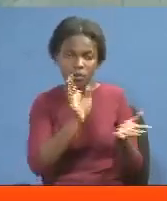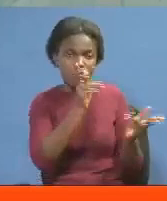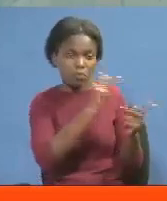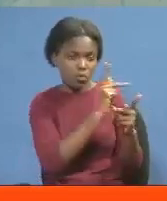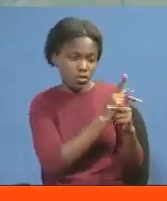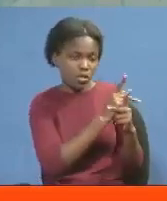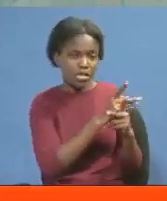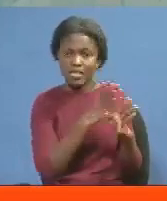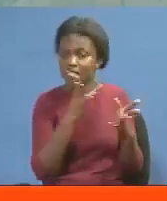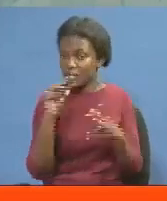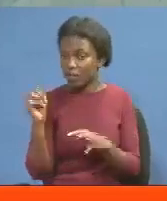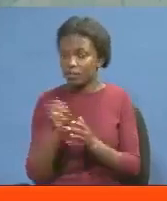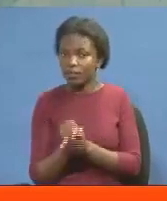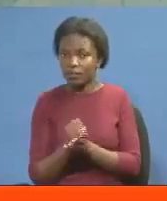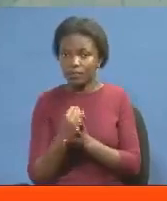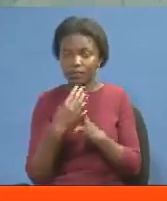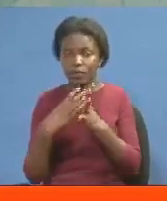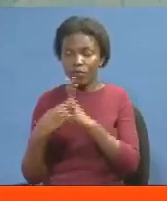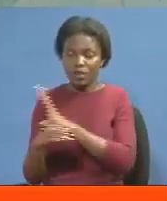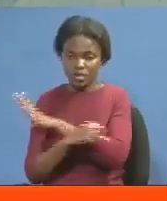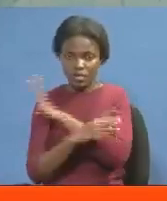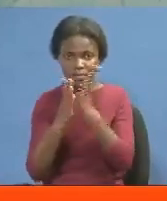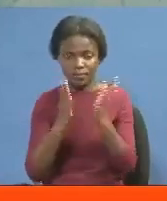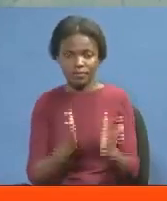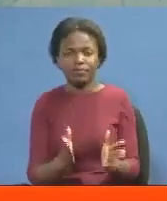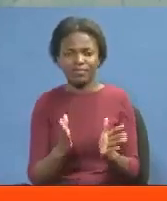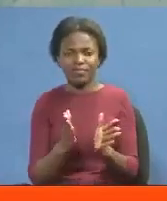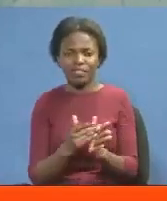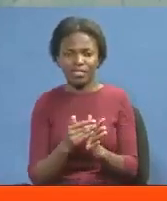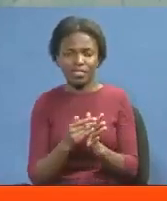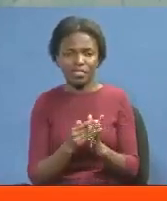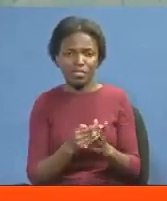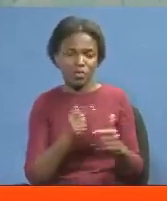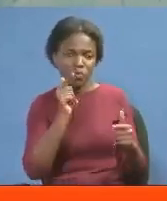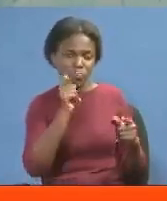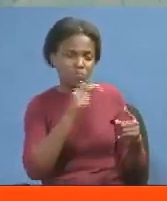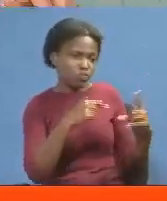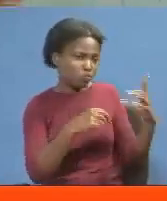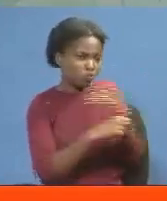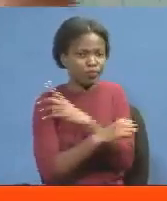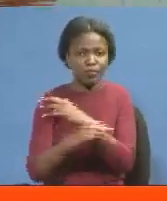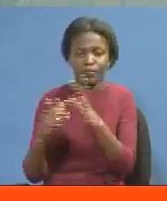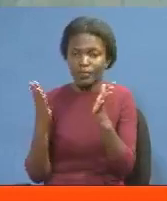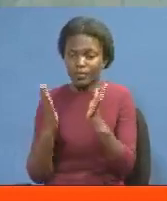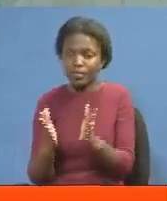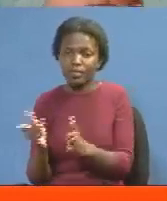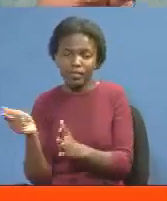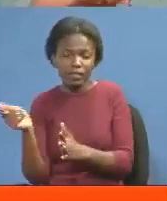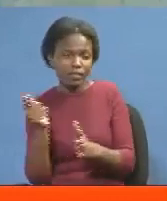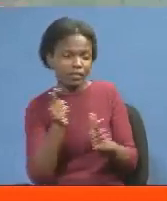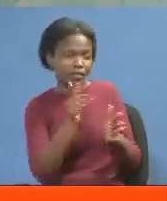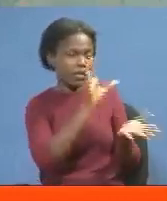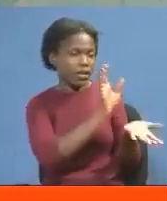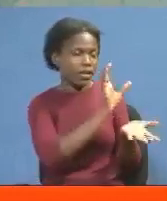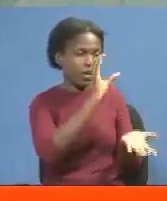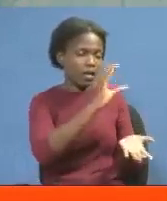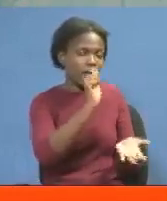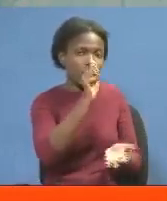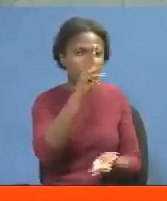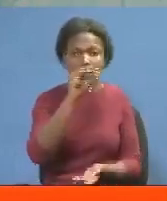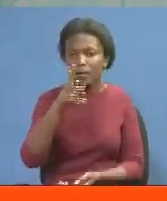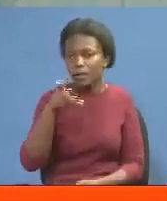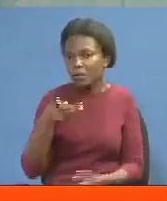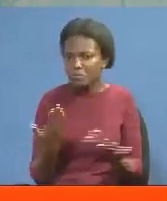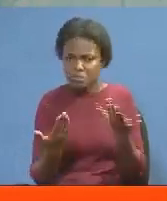those refugees, even from terrorists themselves, because those terrorists have found sleeper cells in the refugee camps, because maybe